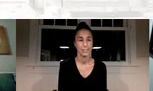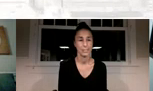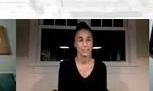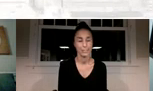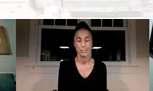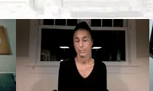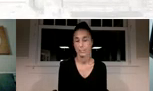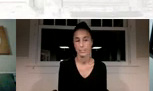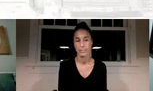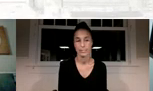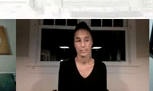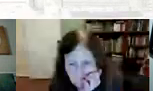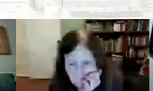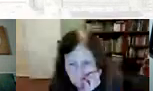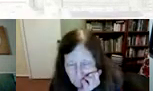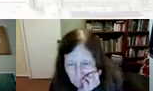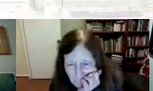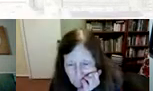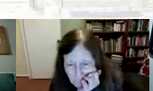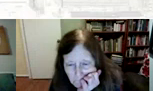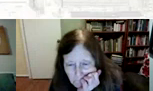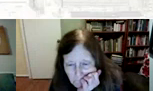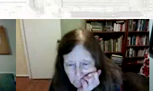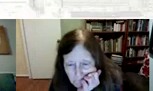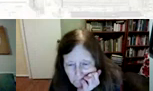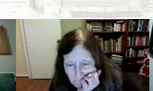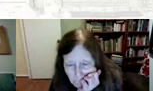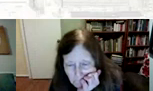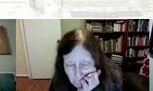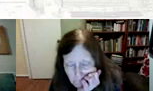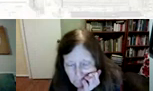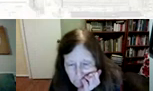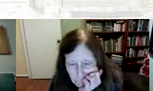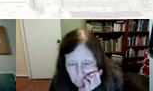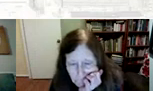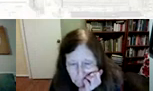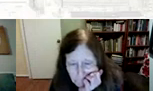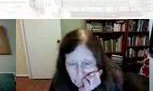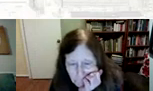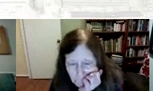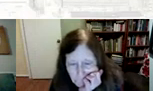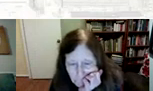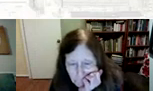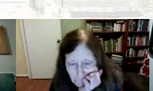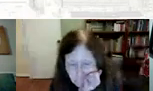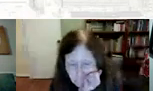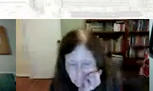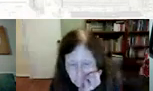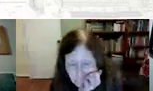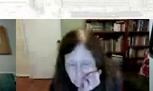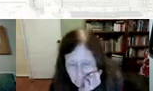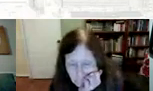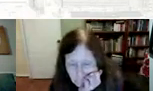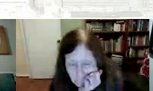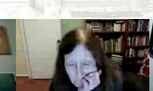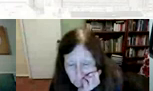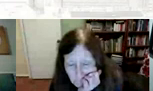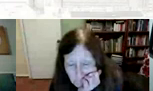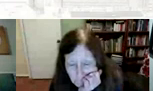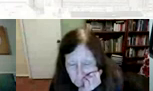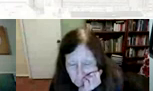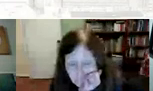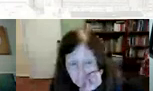as the urban forester believes that they're healthy trees that should remain, which we would try to. I didn't mention this because we didn't have much time, but EYA works really hard